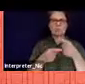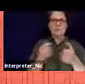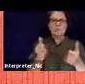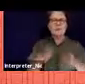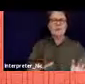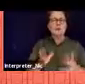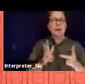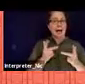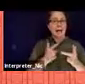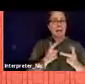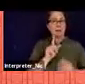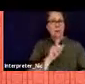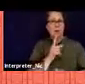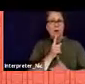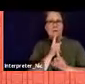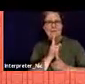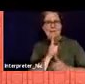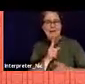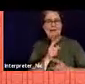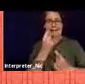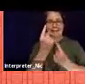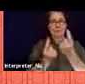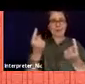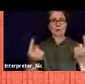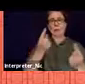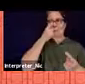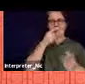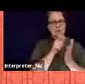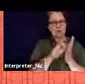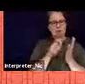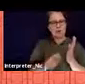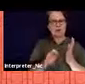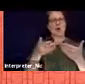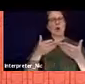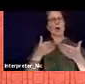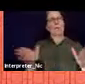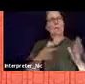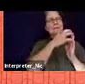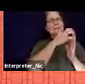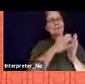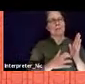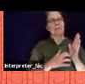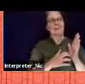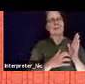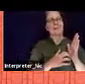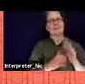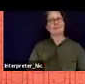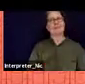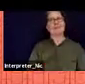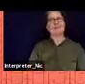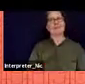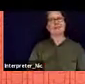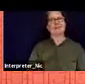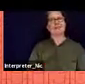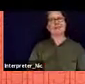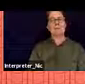individuals doing is writing what we call an openness statement. Now, always say that